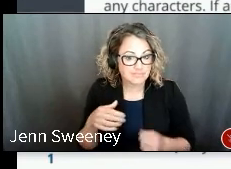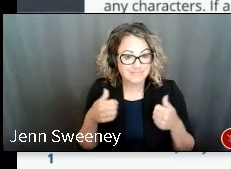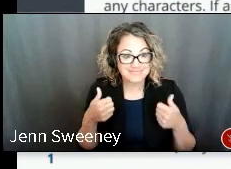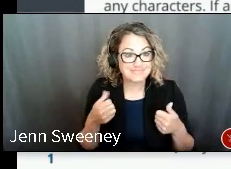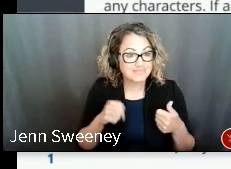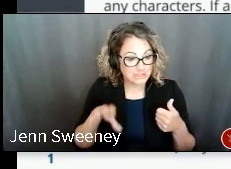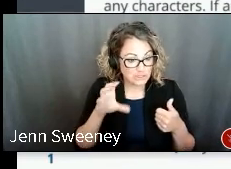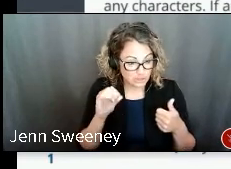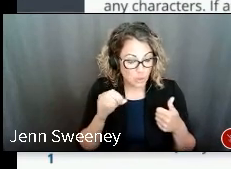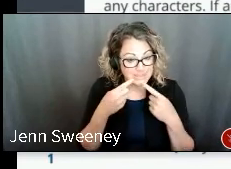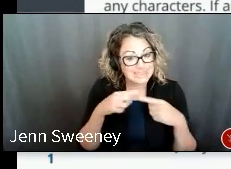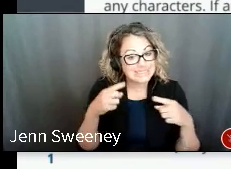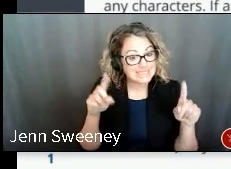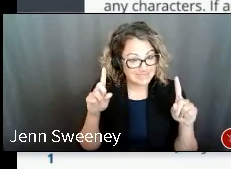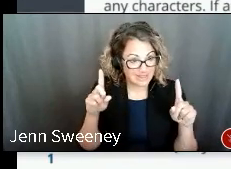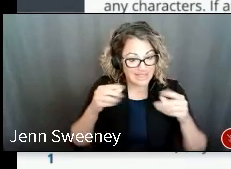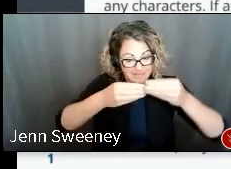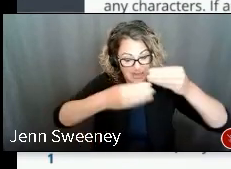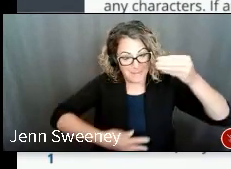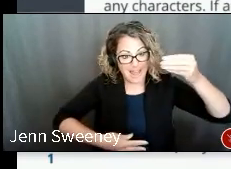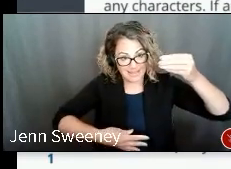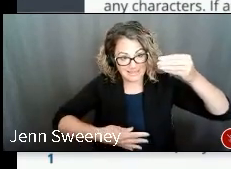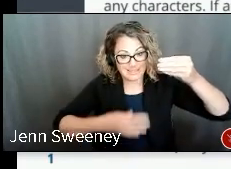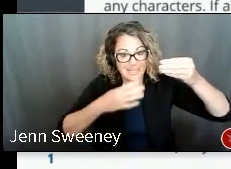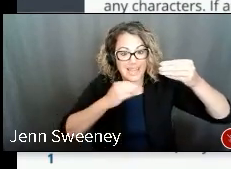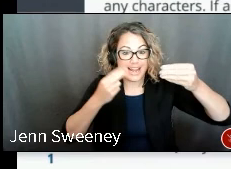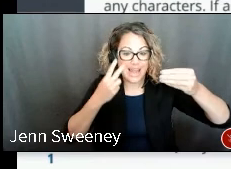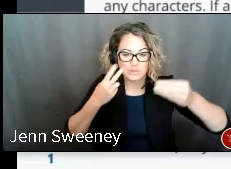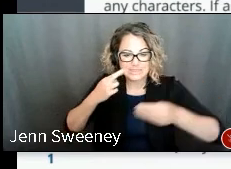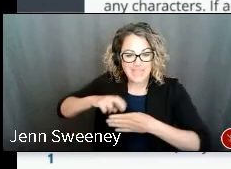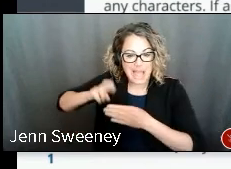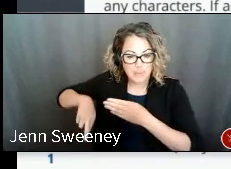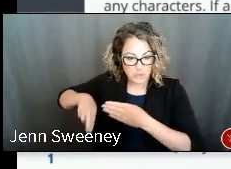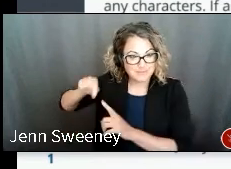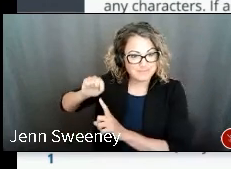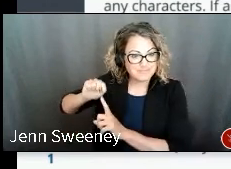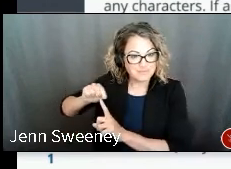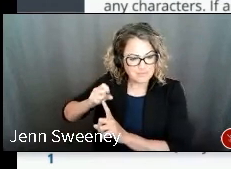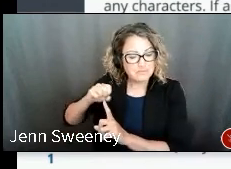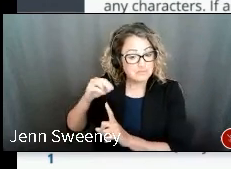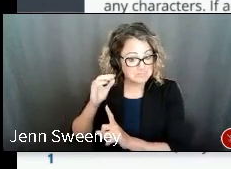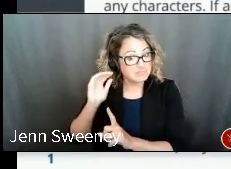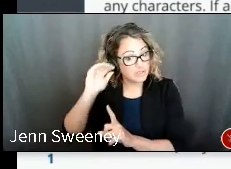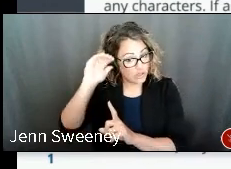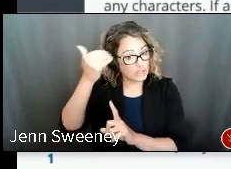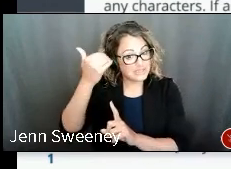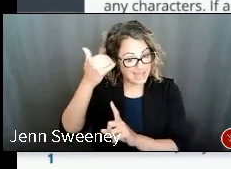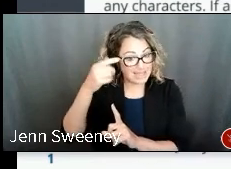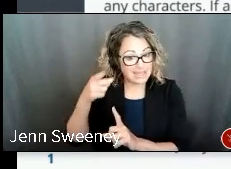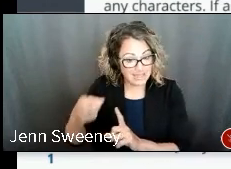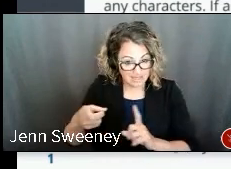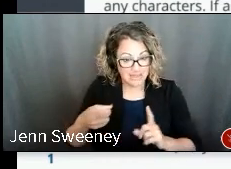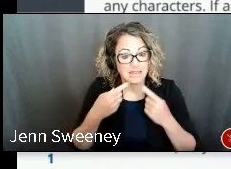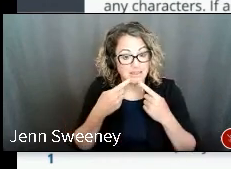Okay, compile successful, and let's see our output. Okay, looks like we